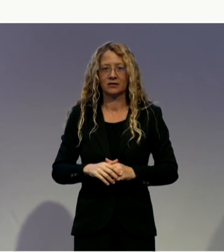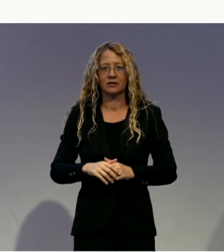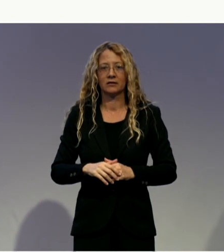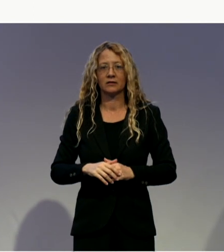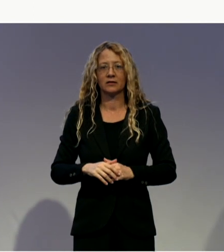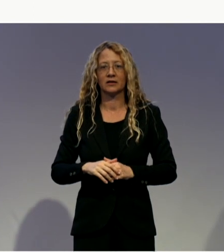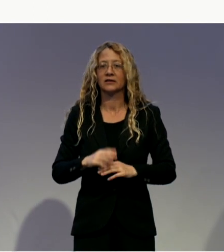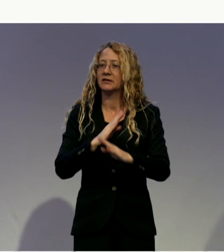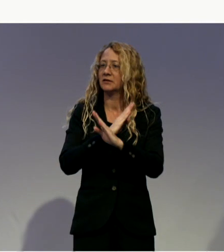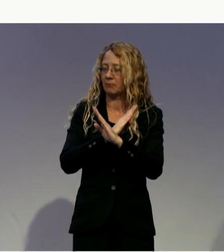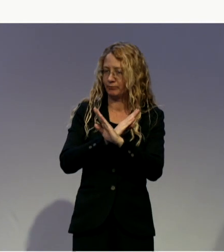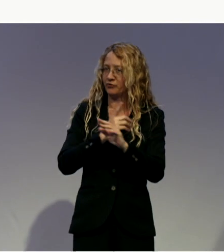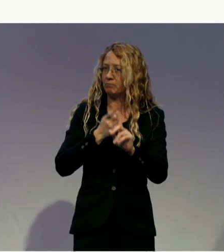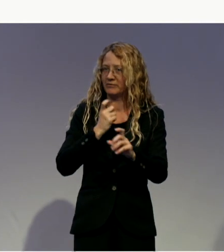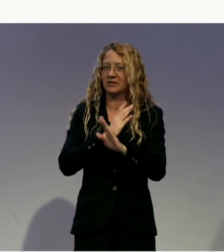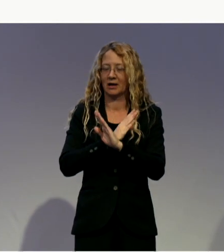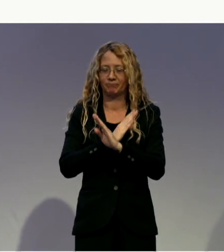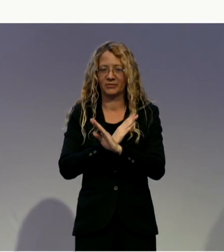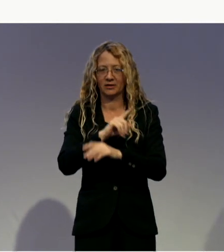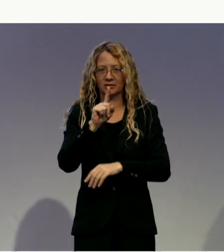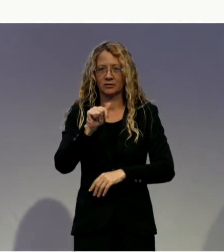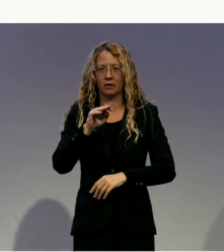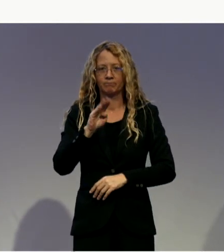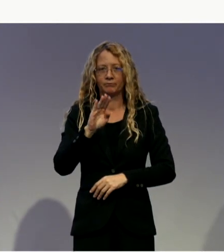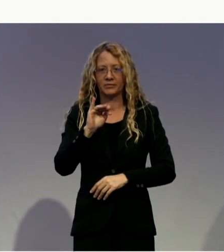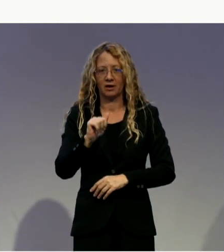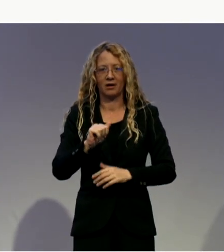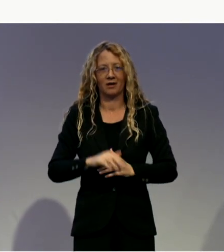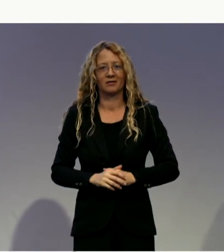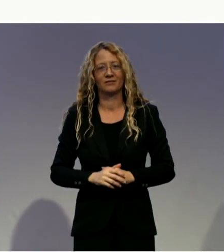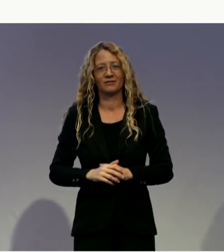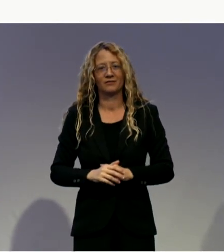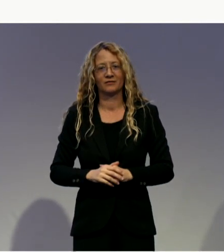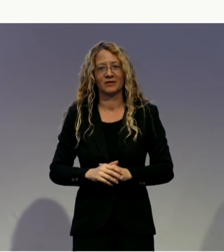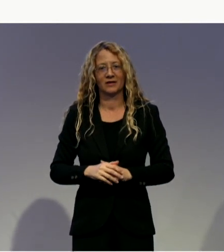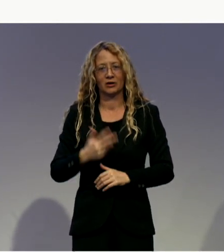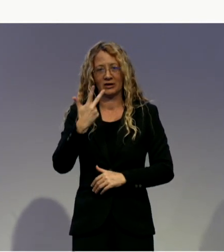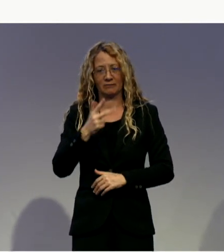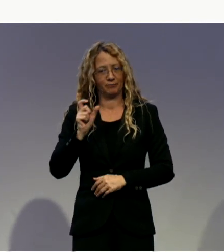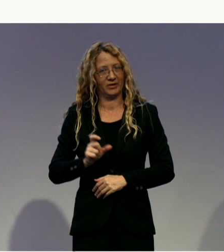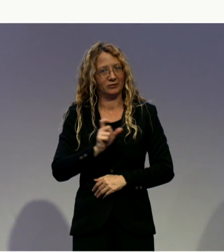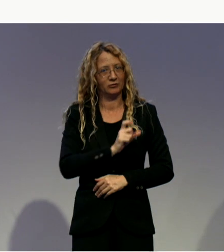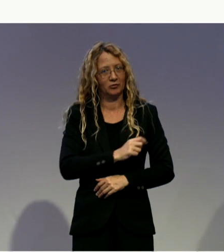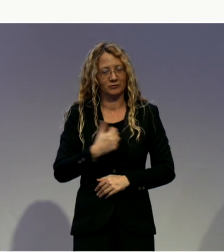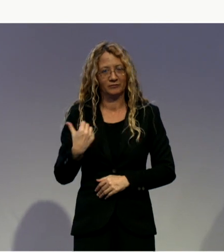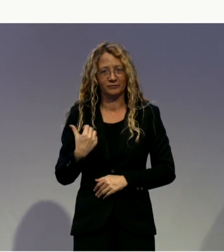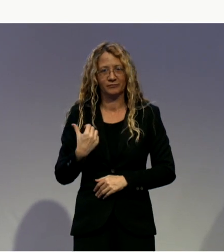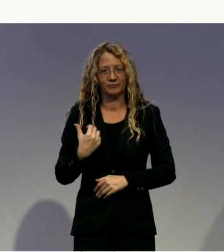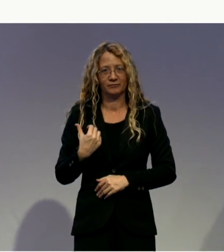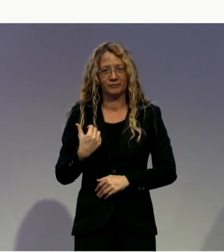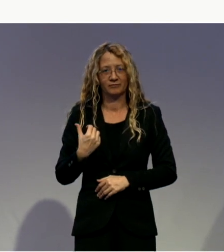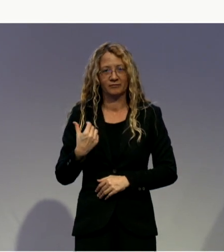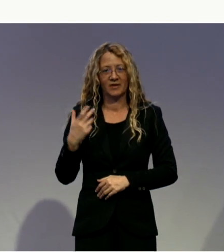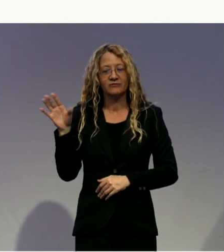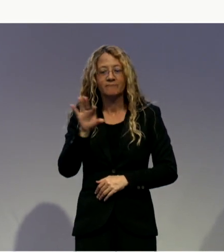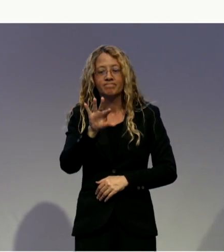What we are going to do now is each one of us has chosen an example of a film that we would like to